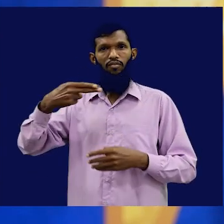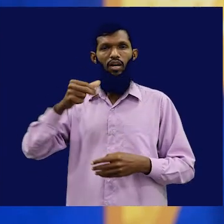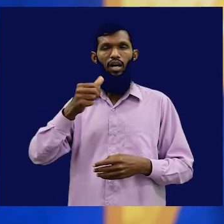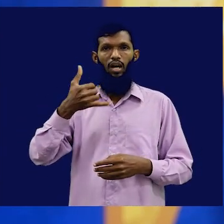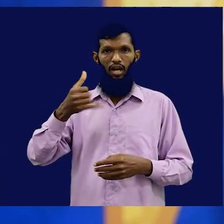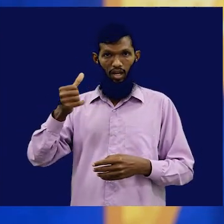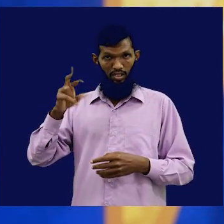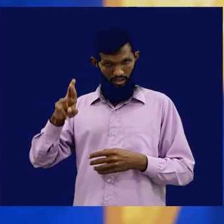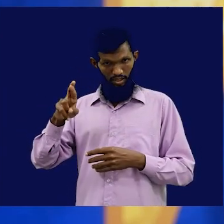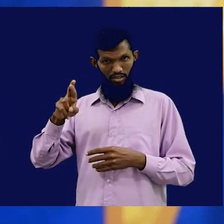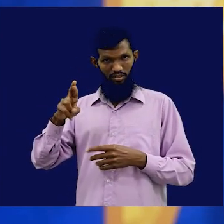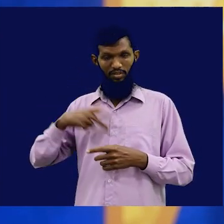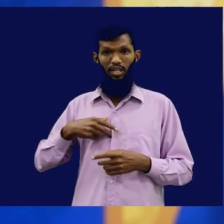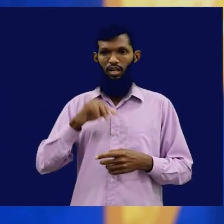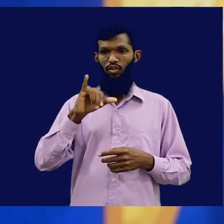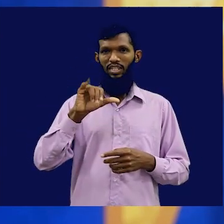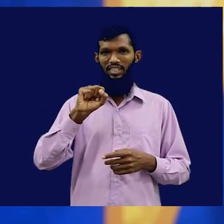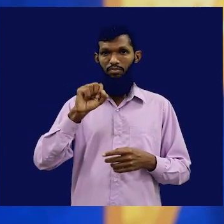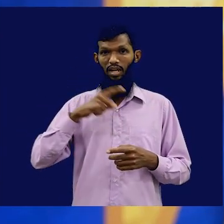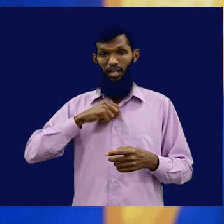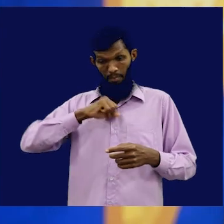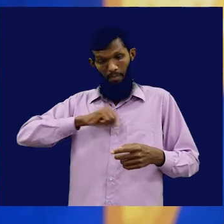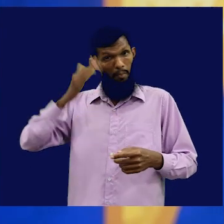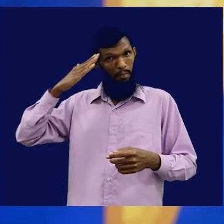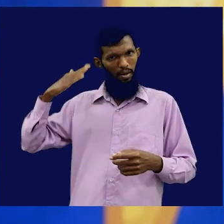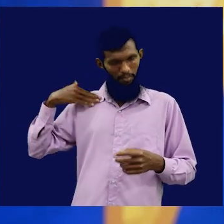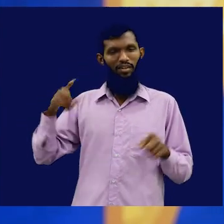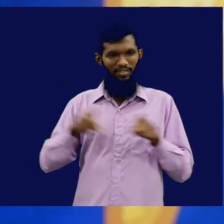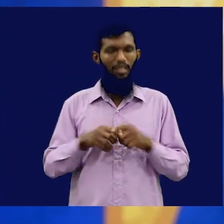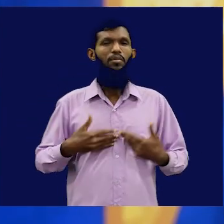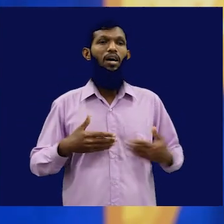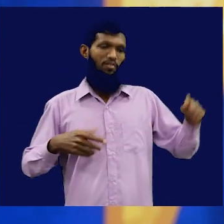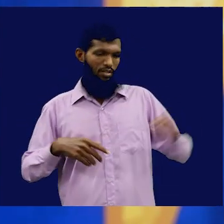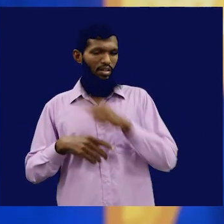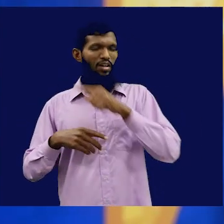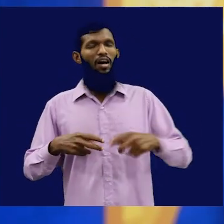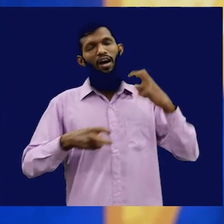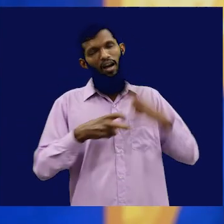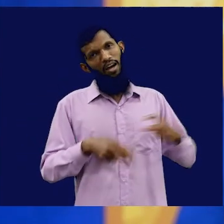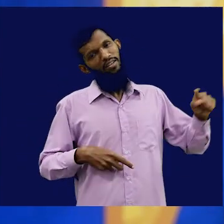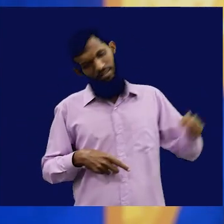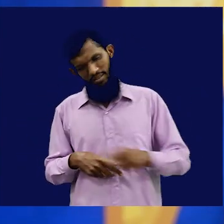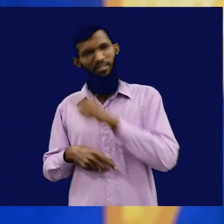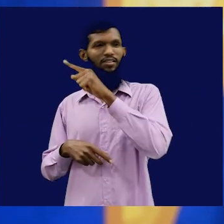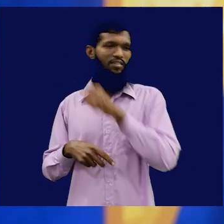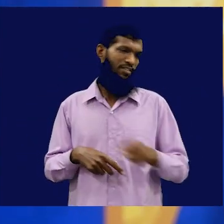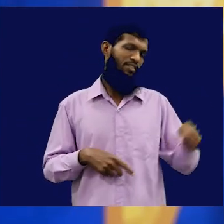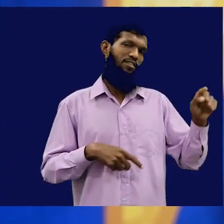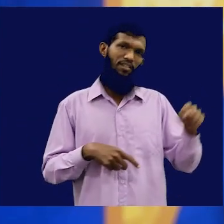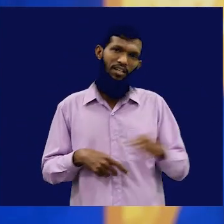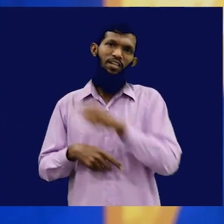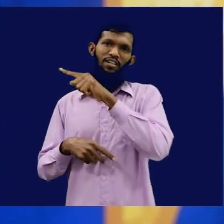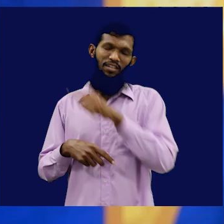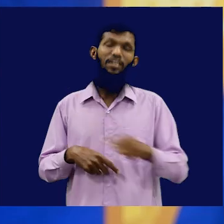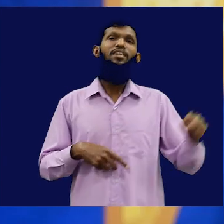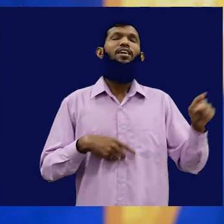Hajar, the mother of Ismail alayhi salam, and the wife of Khalil, Ibrahim, may Allah exalt the mention, and